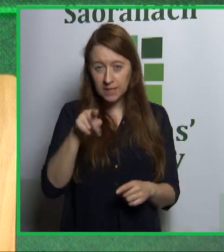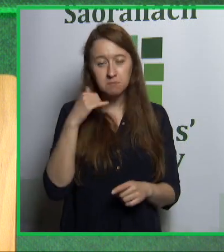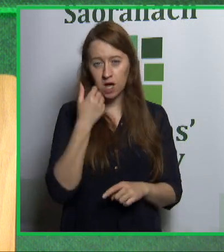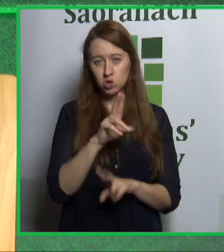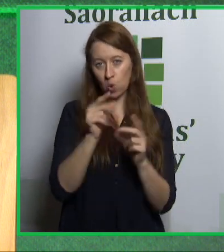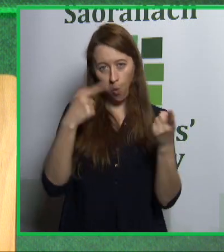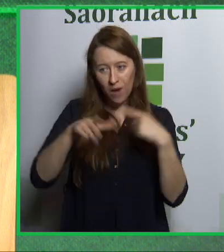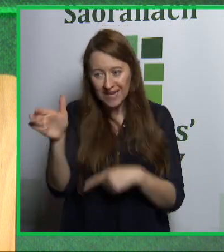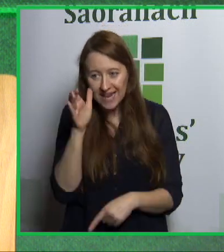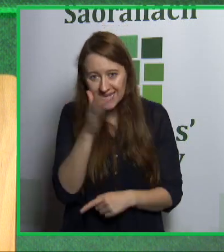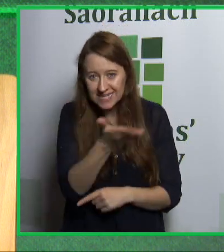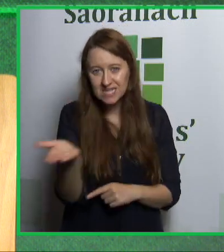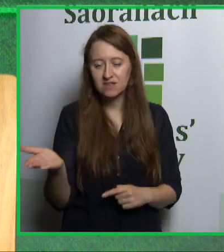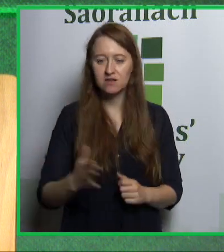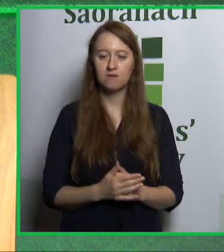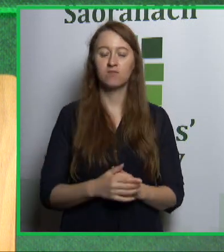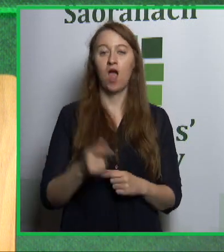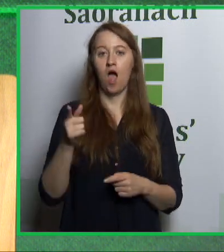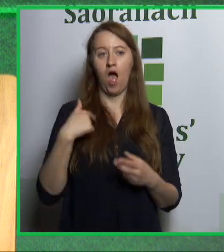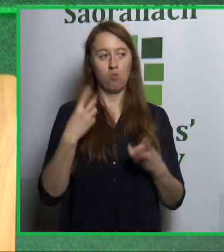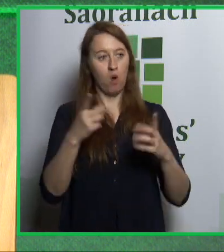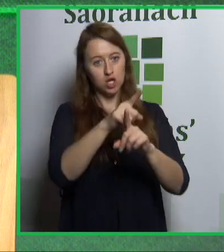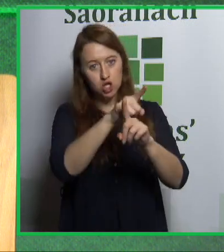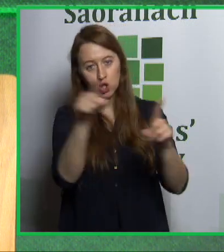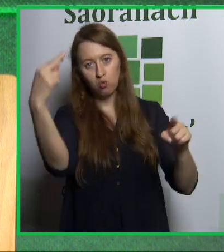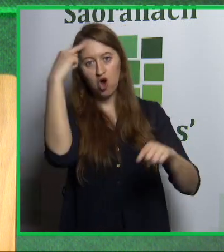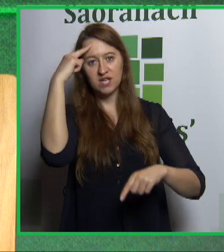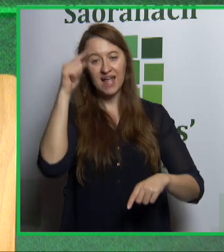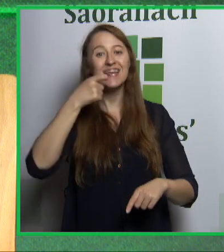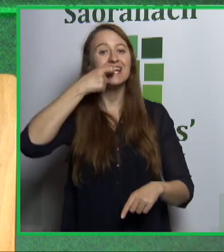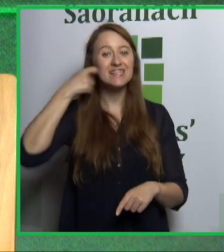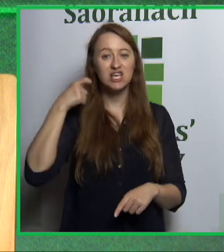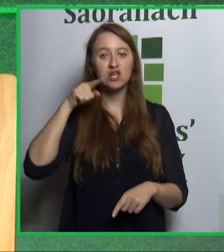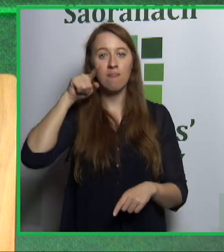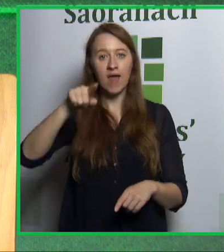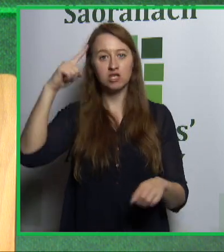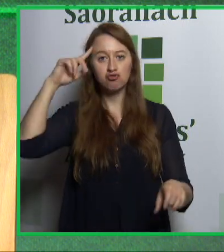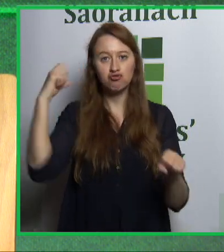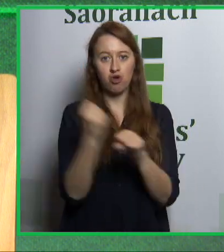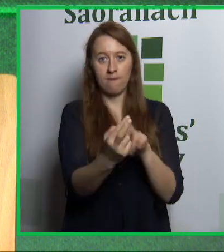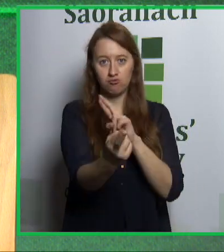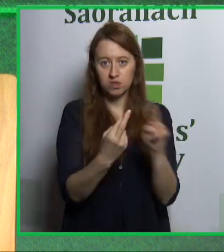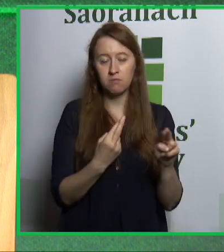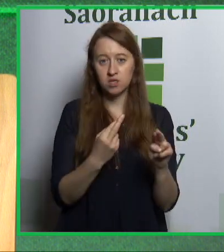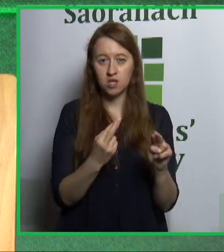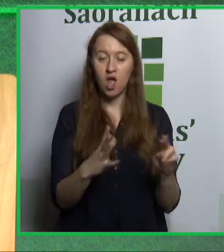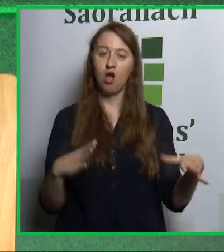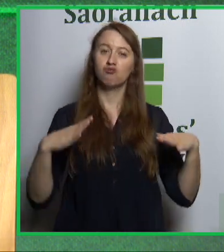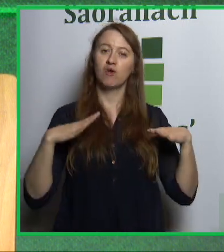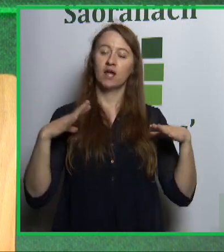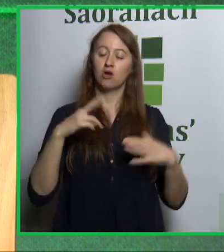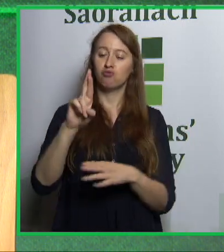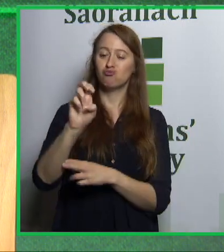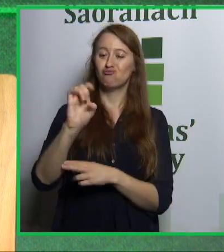advice, I would look at this as a trauma response. Addiction is a trauma response. You know, recreational use, everyone